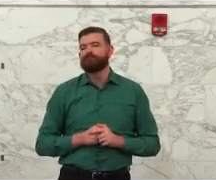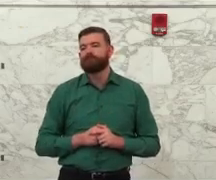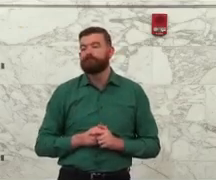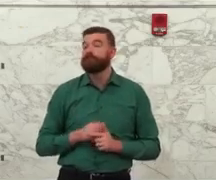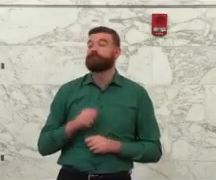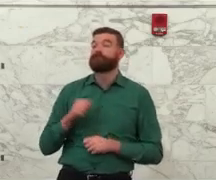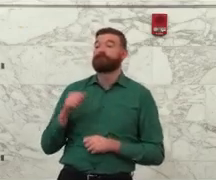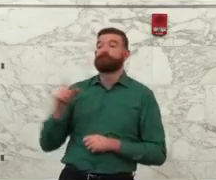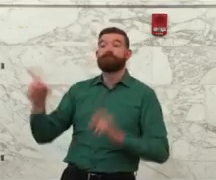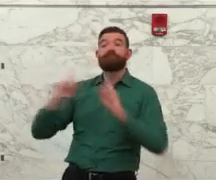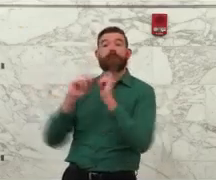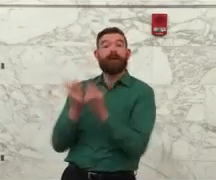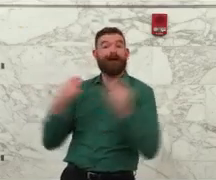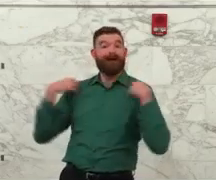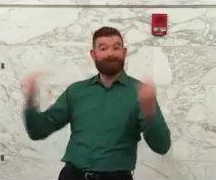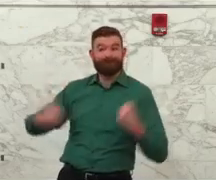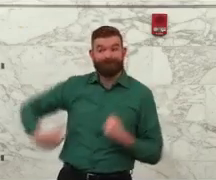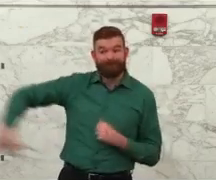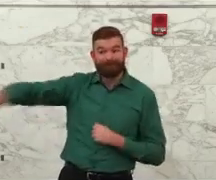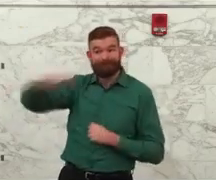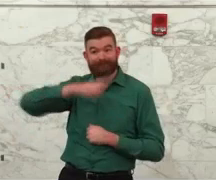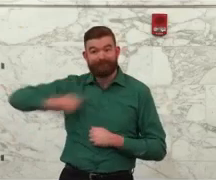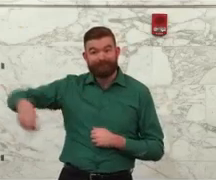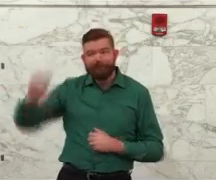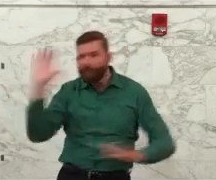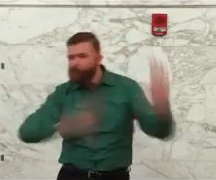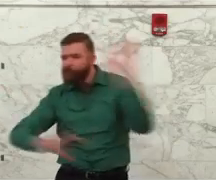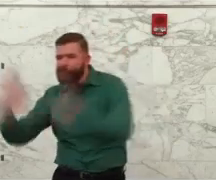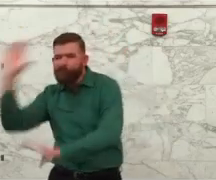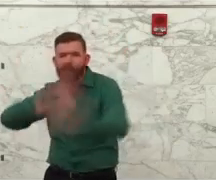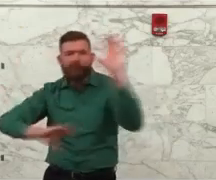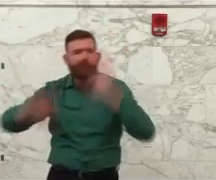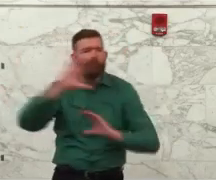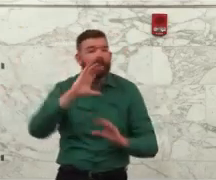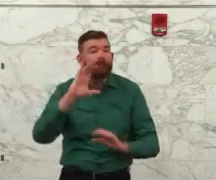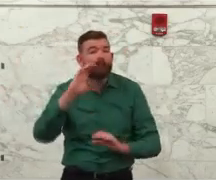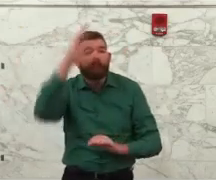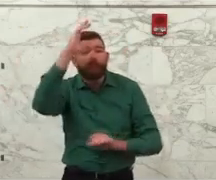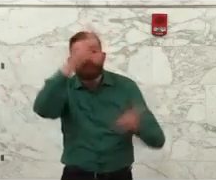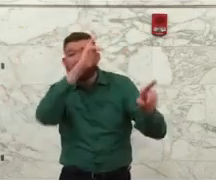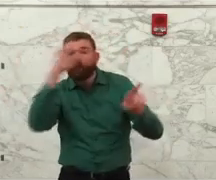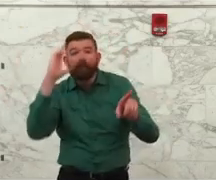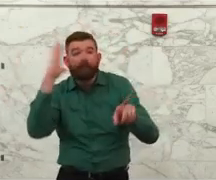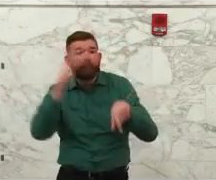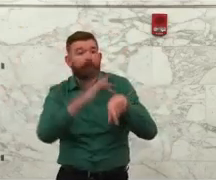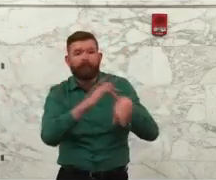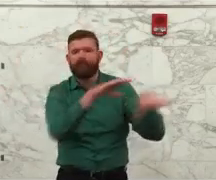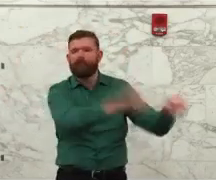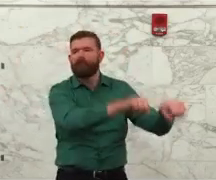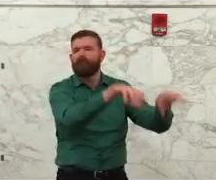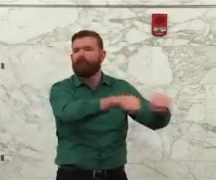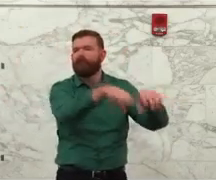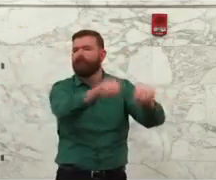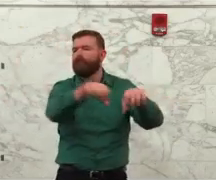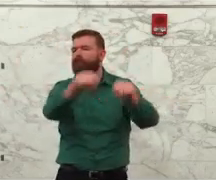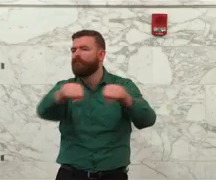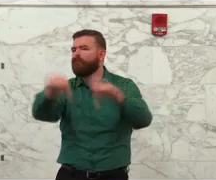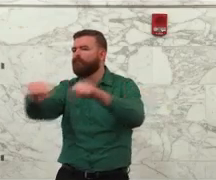identify unused inpatient hospital beds that could be brought online in the coming weeks to increase bed